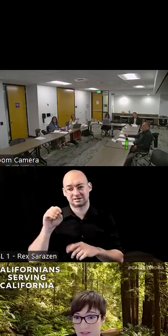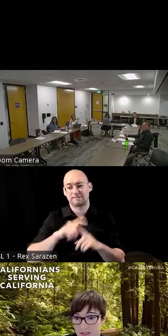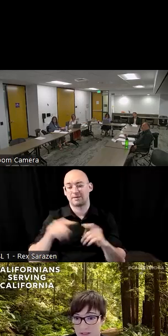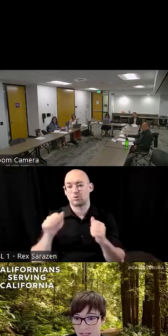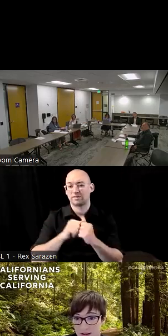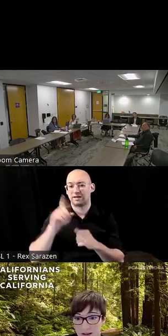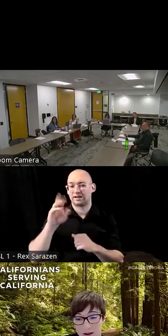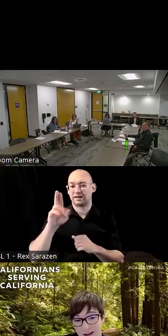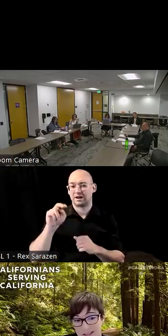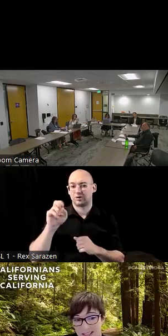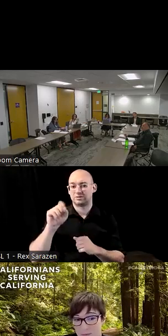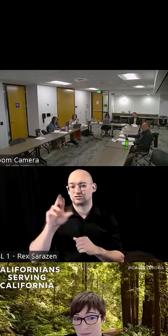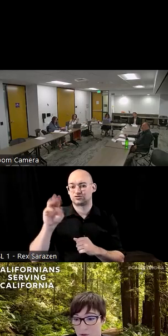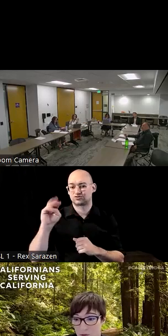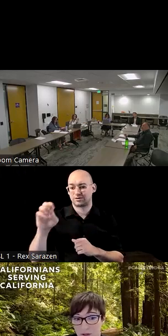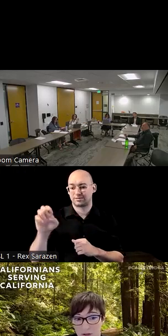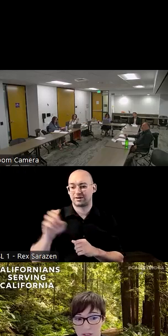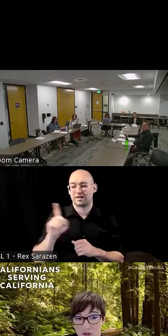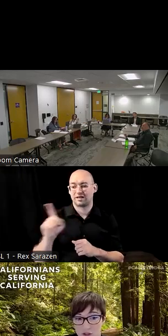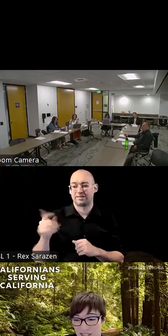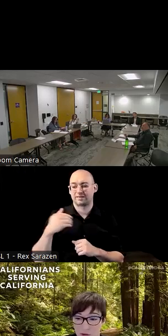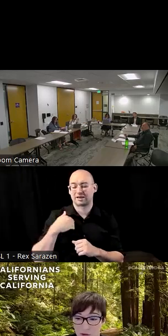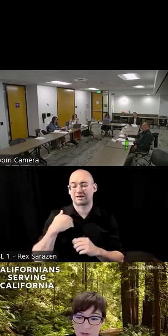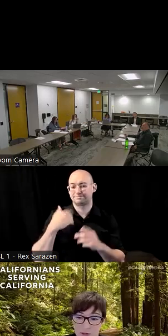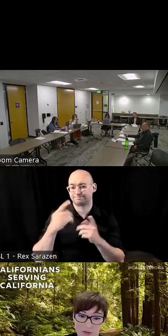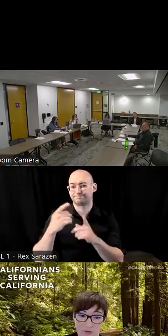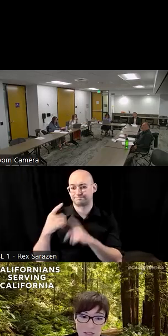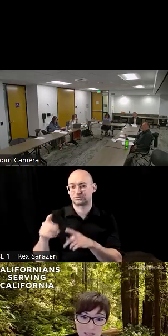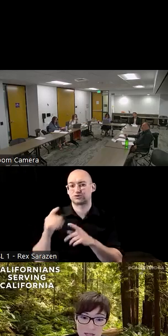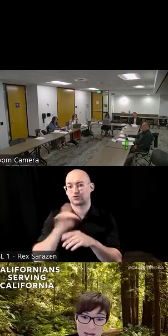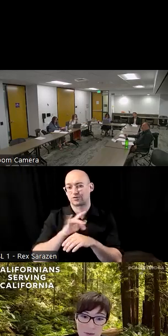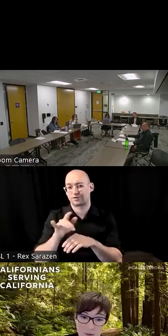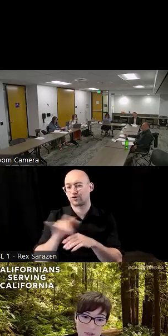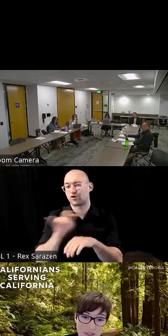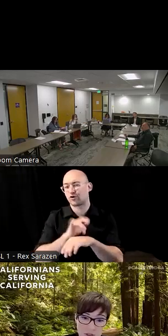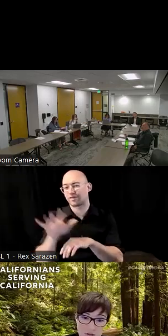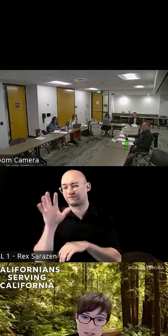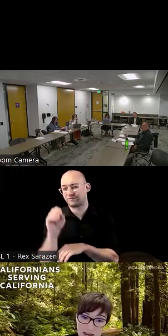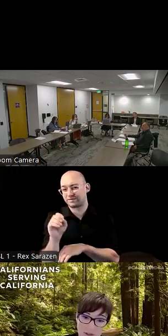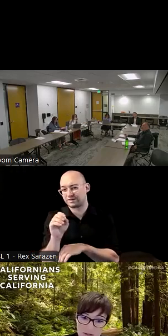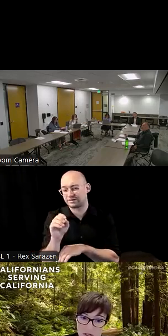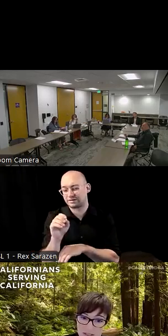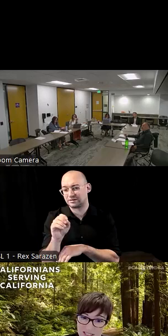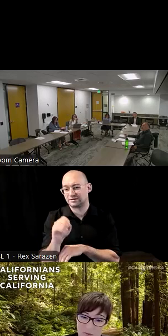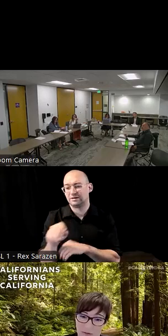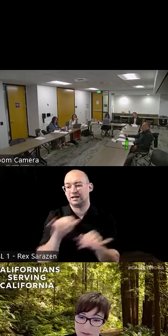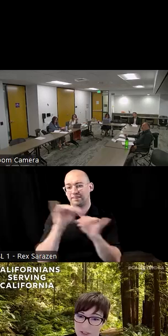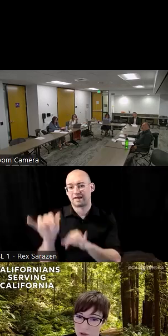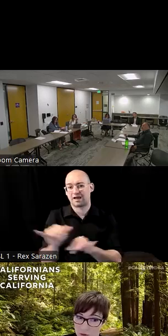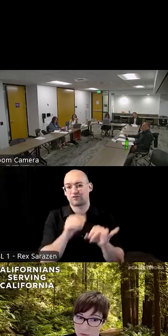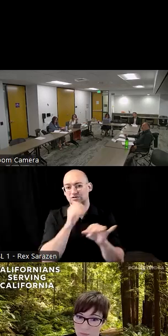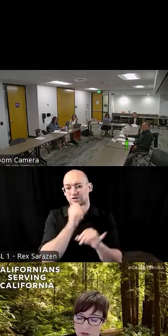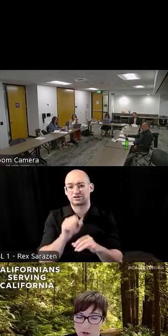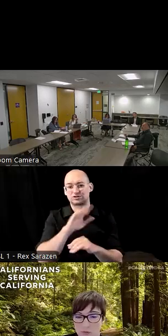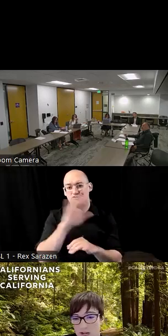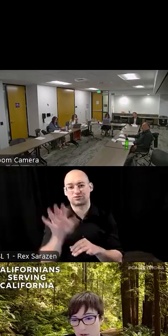as I was discussing, onset can be much earlier, generally in their early 50s. And most studies show that the average age of onset is around